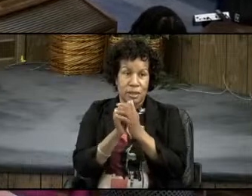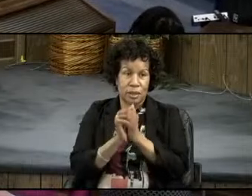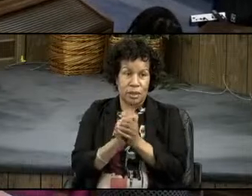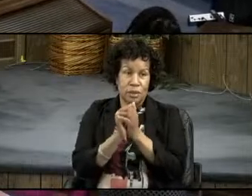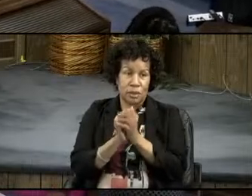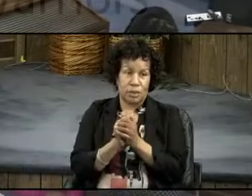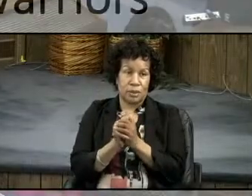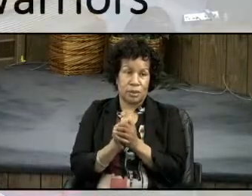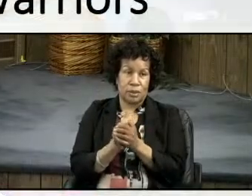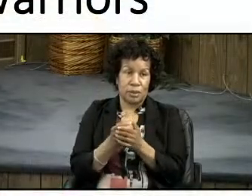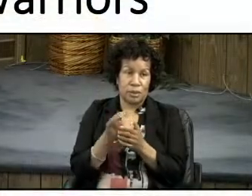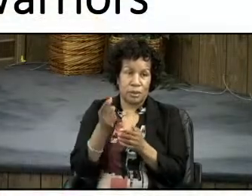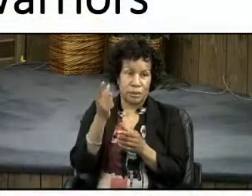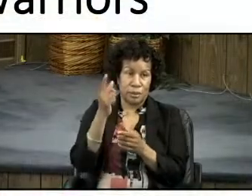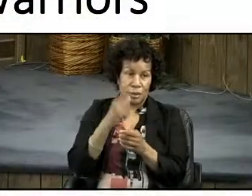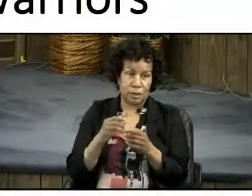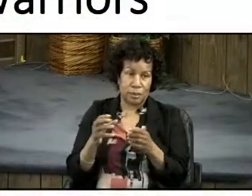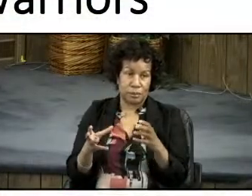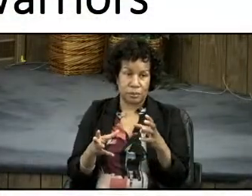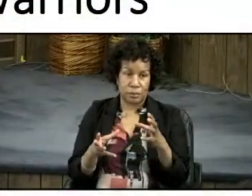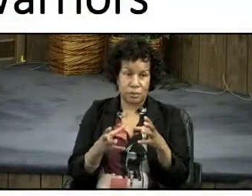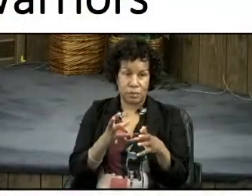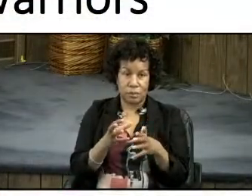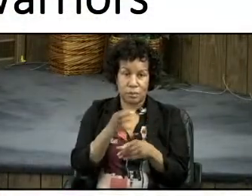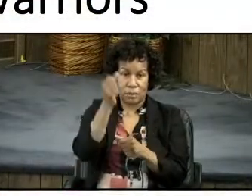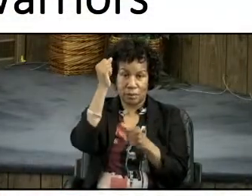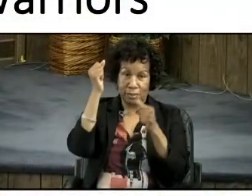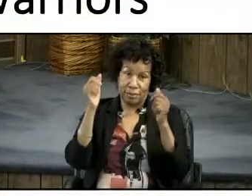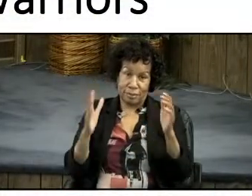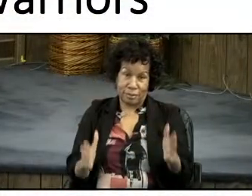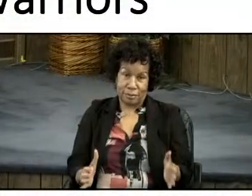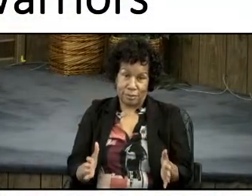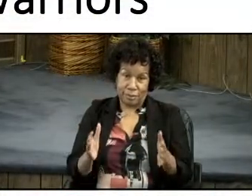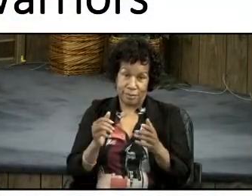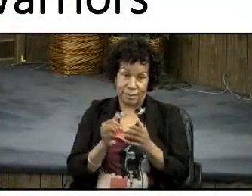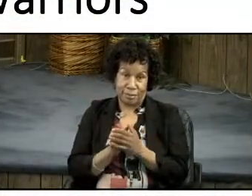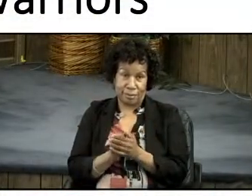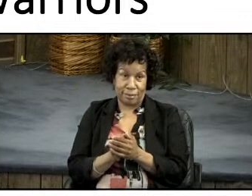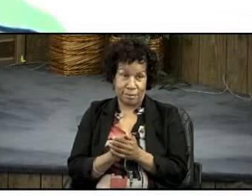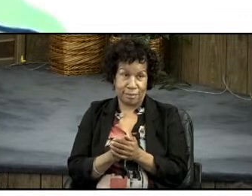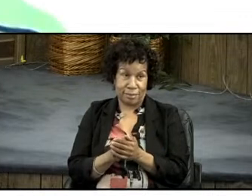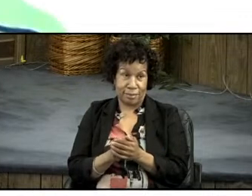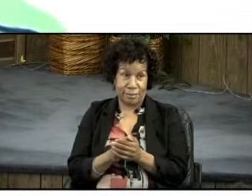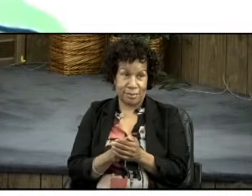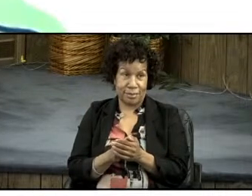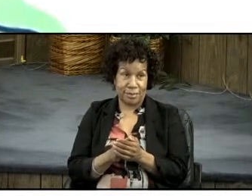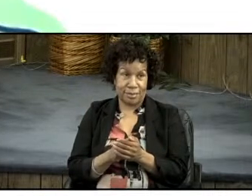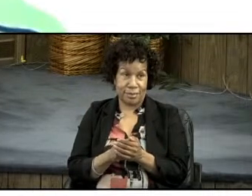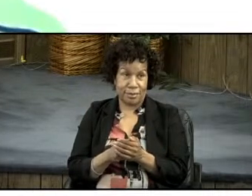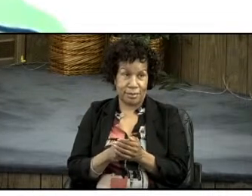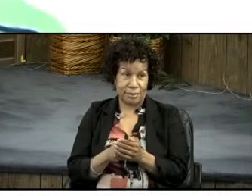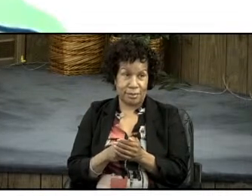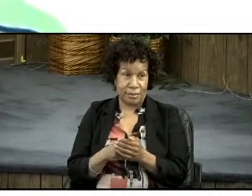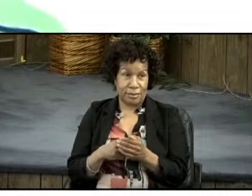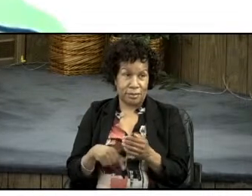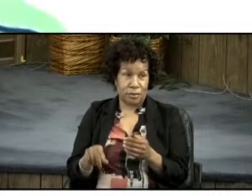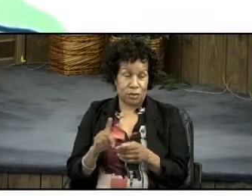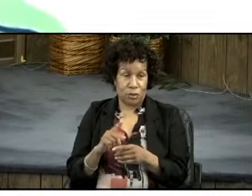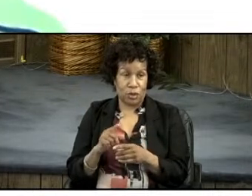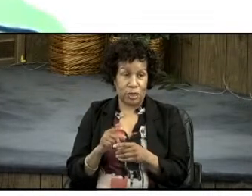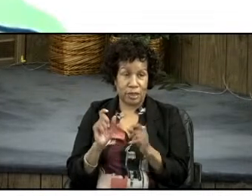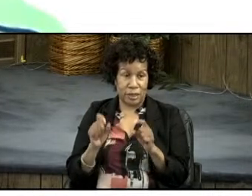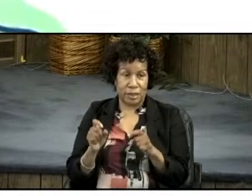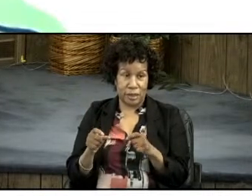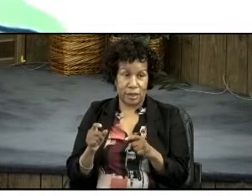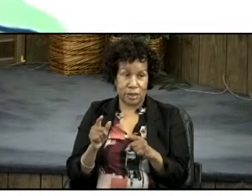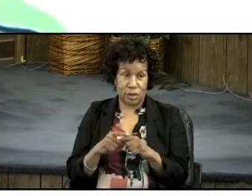what? Only worshipers become warriors. And we can't spend all our time on the mountaintop. Sooner or later, we got to go down